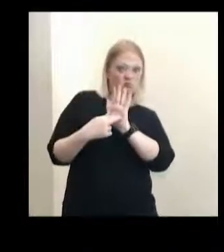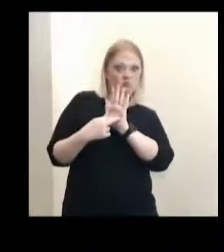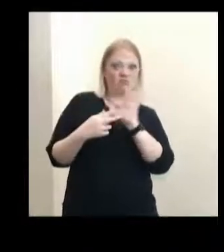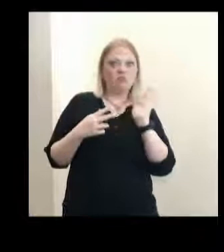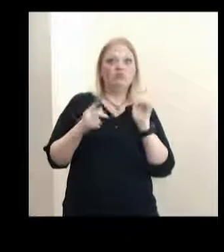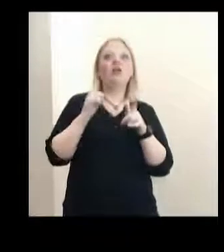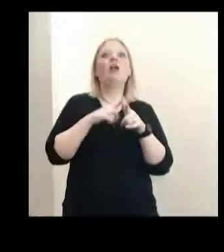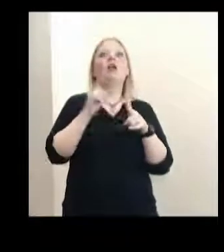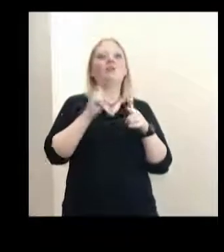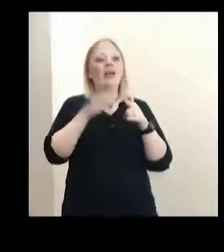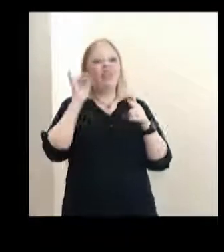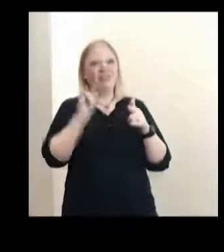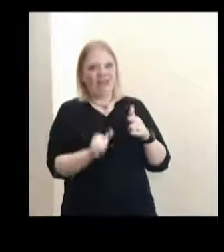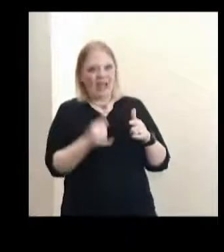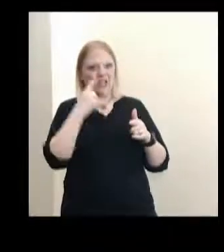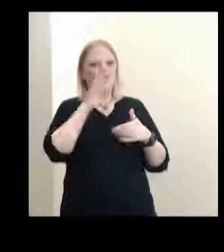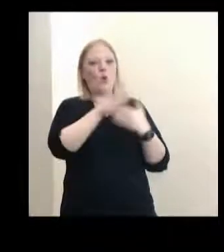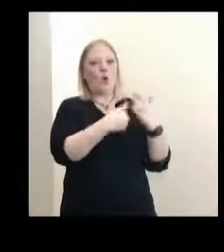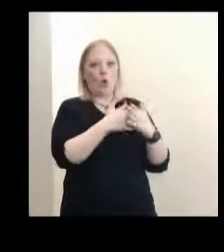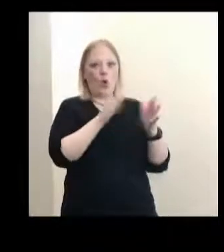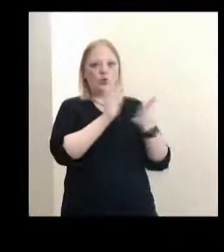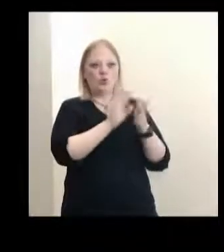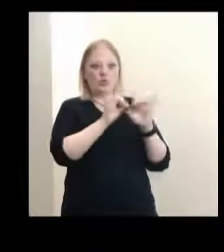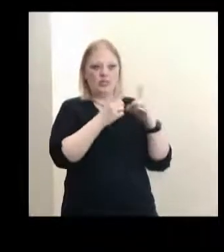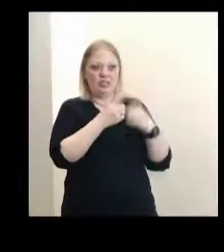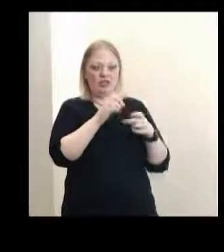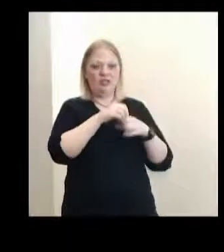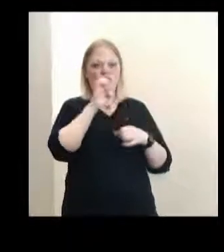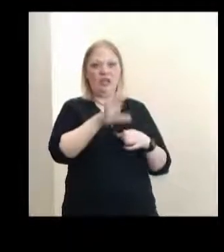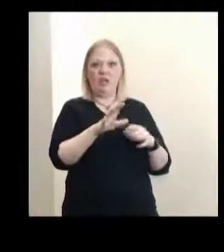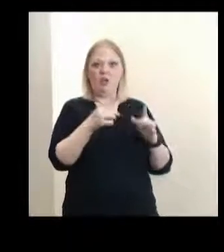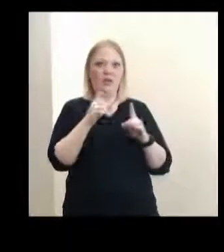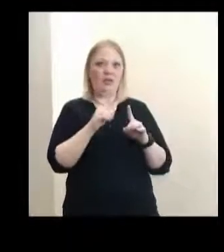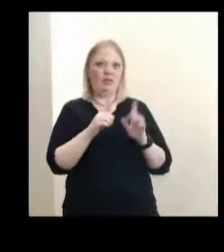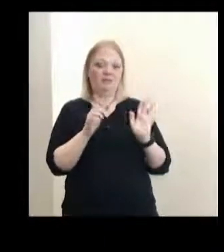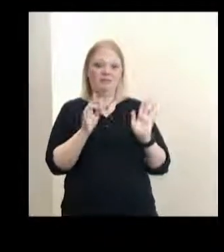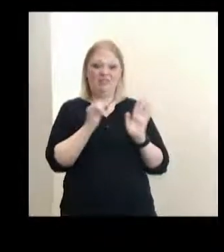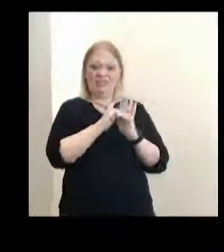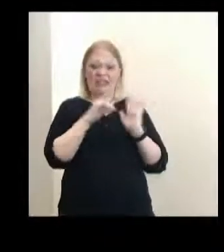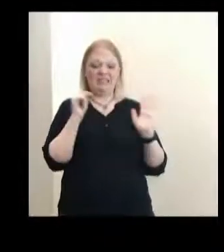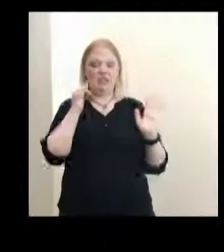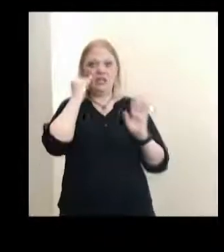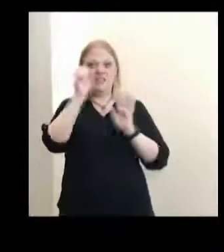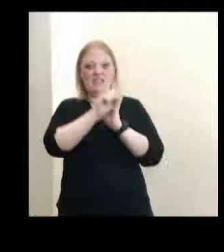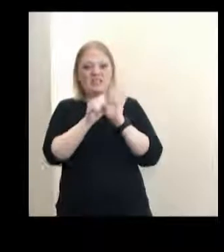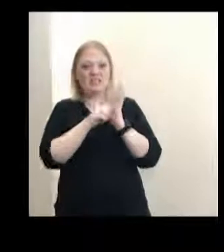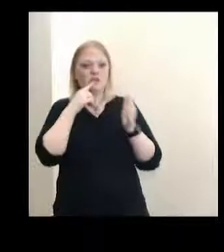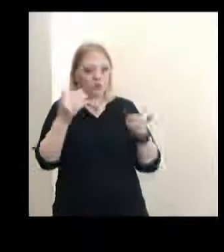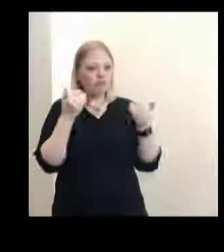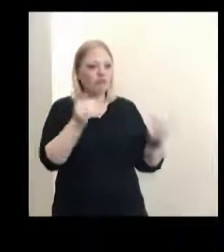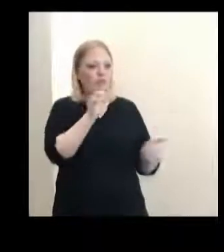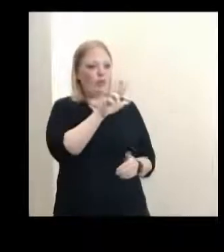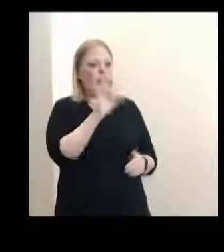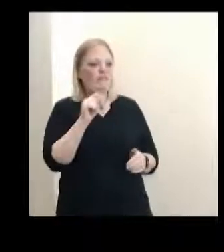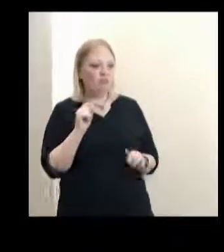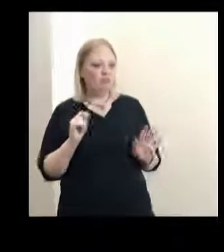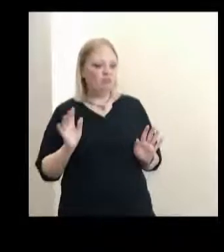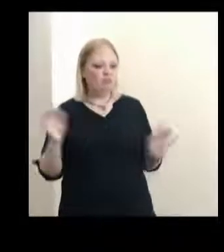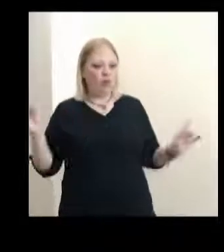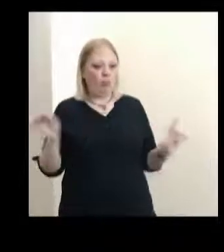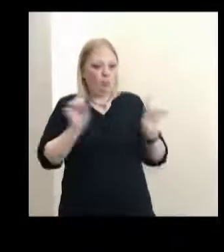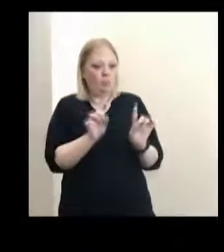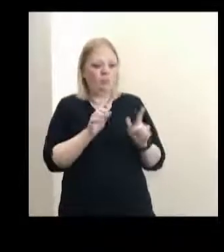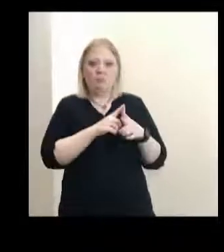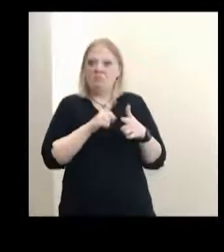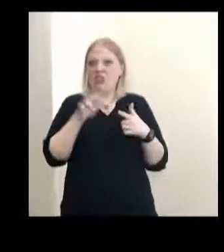and the guidance for all school districts in Erie County. That's it. If the state says you can go to 3 feet, it will be 3 feet